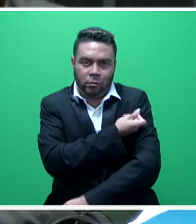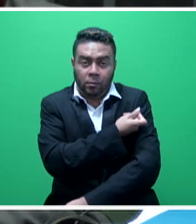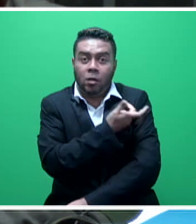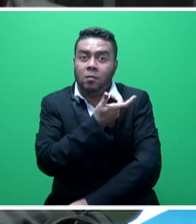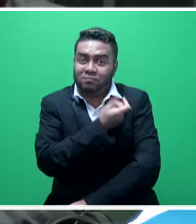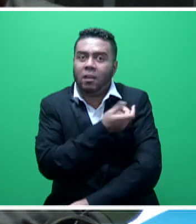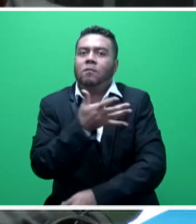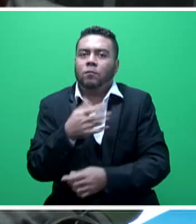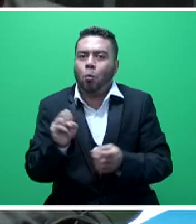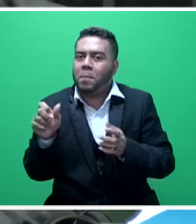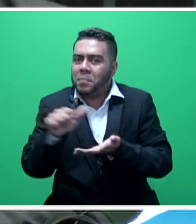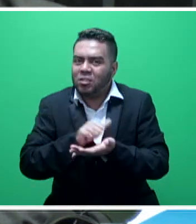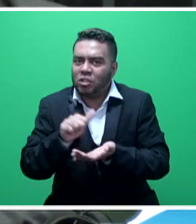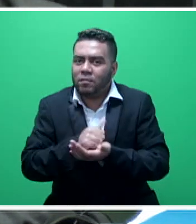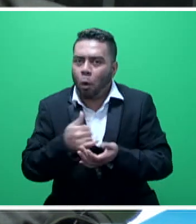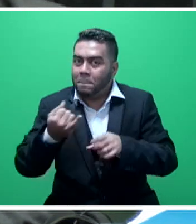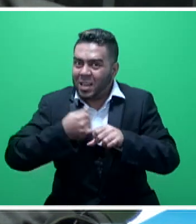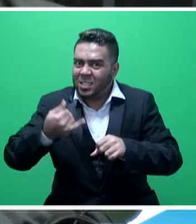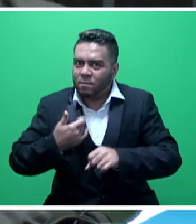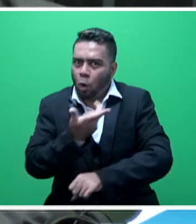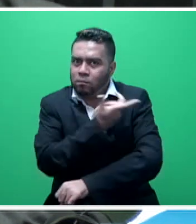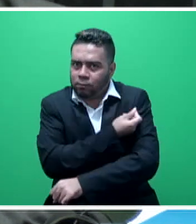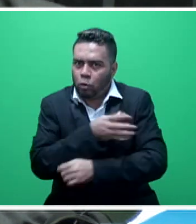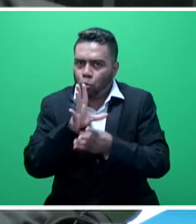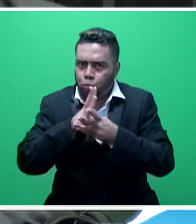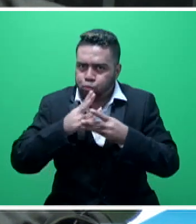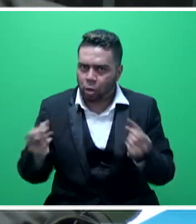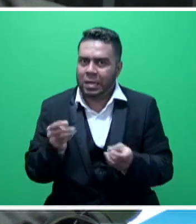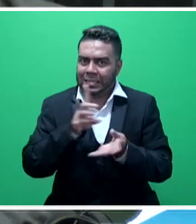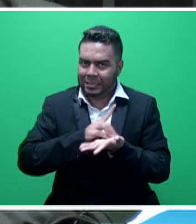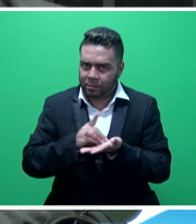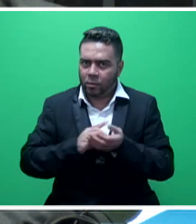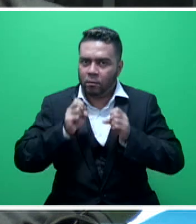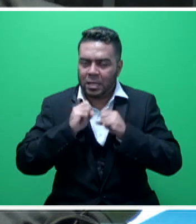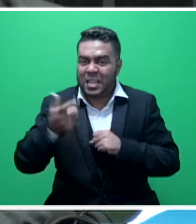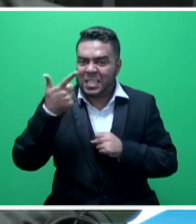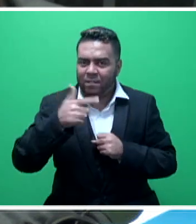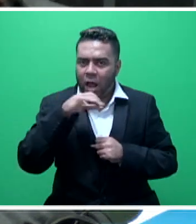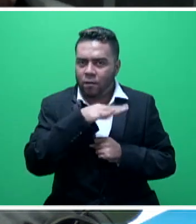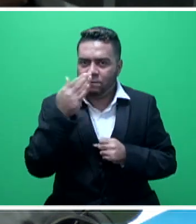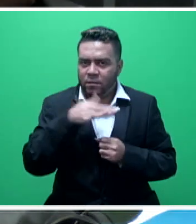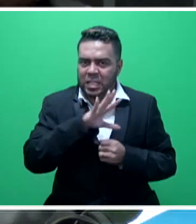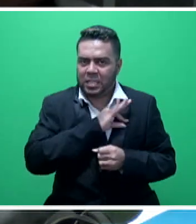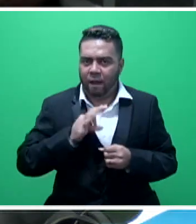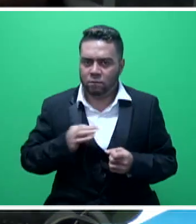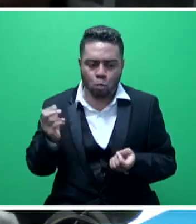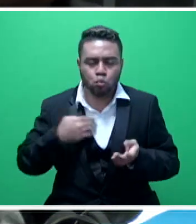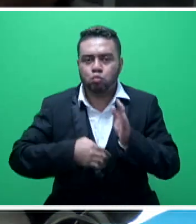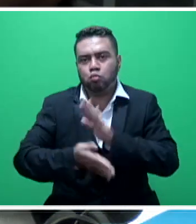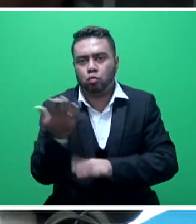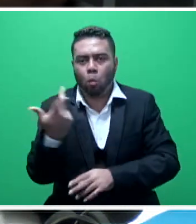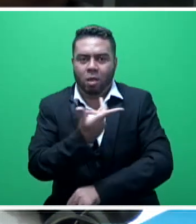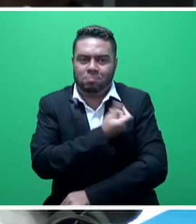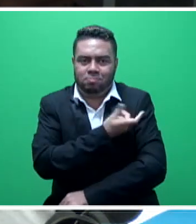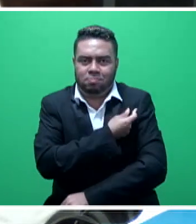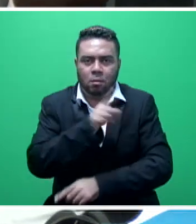purchased the vaccines that were used and mobilized 760 health staff to implement this exercise. We then also